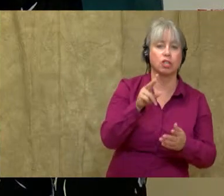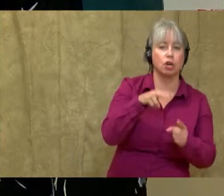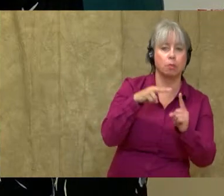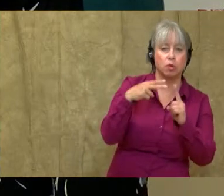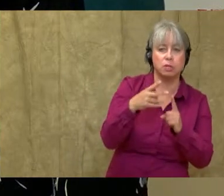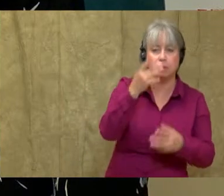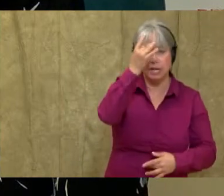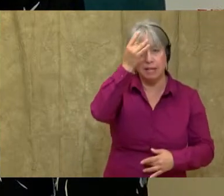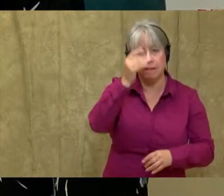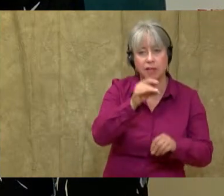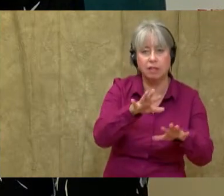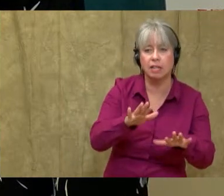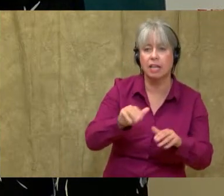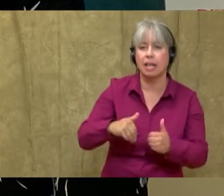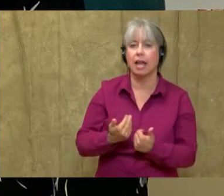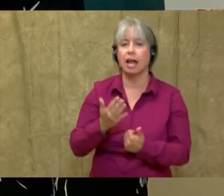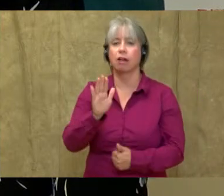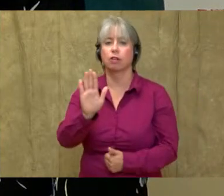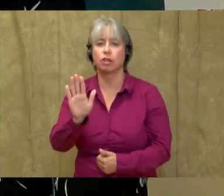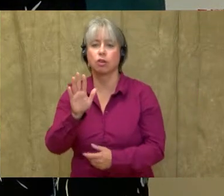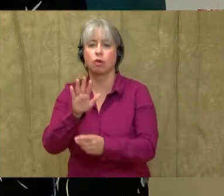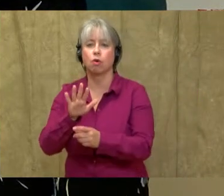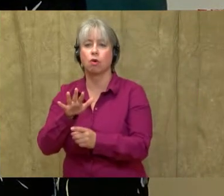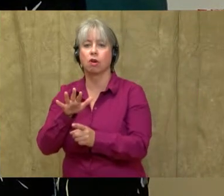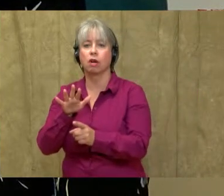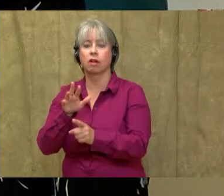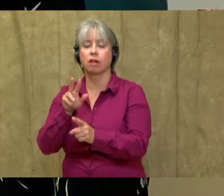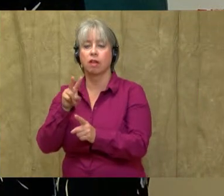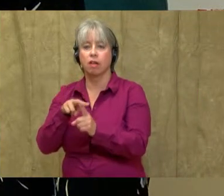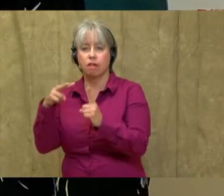How, if at all, do your views conflict with the three poets?